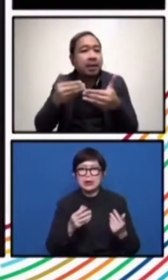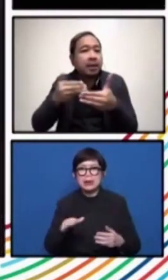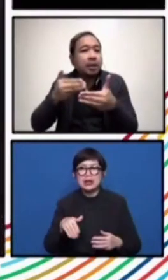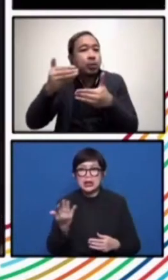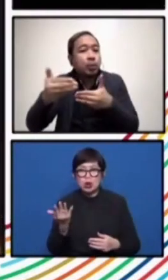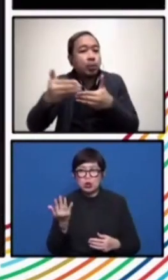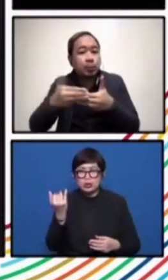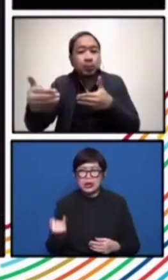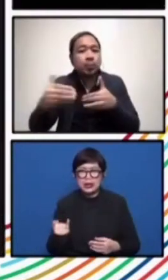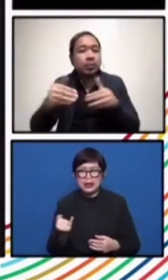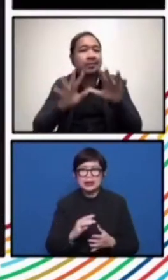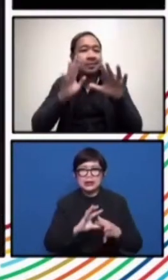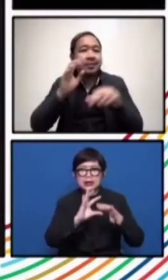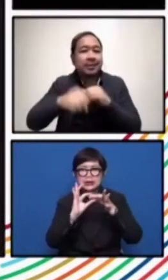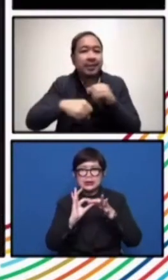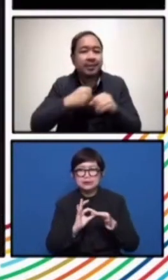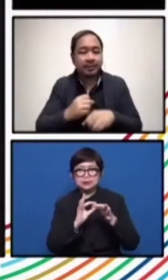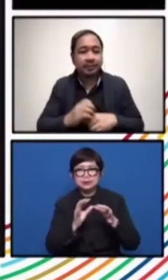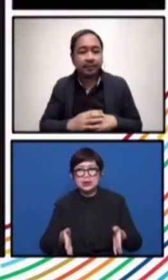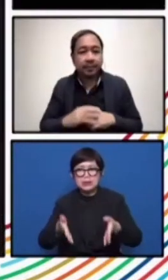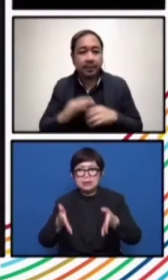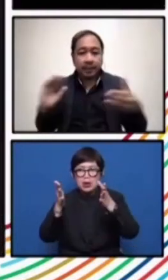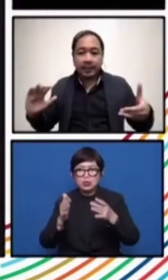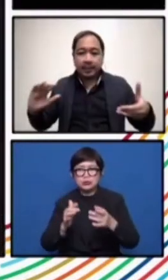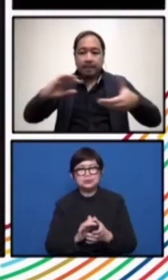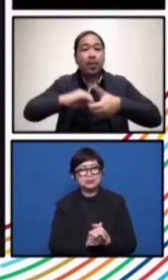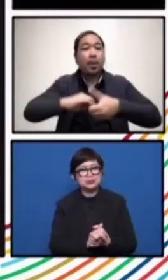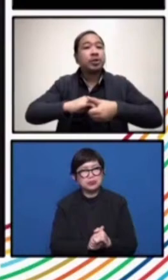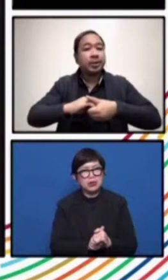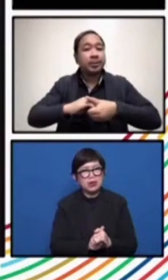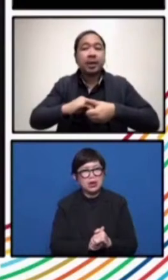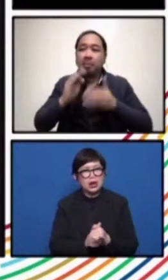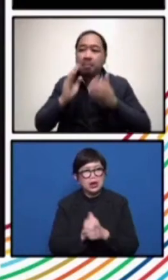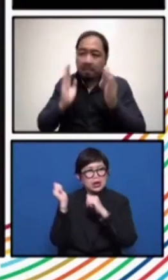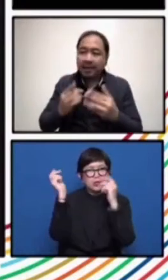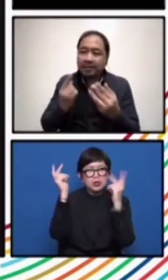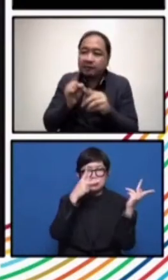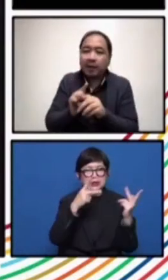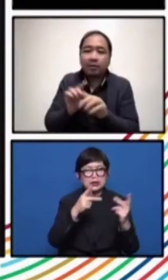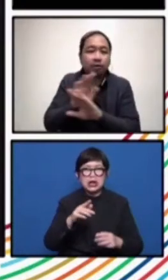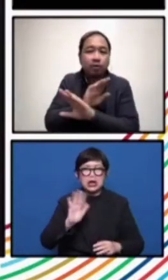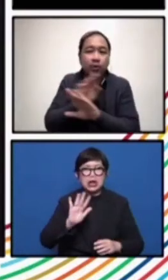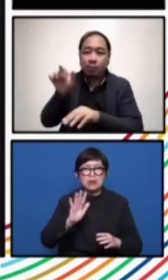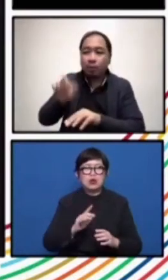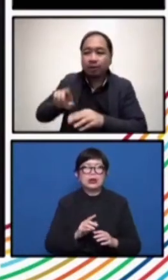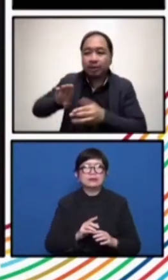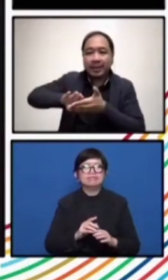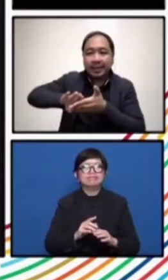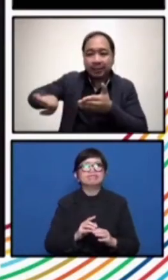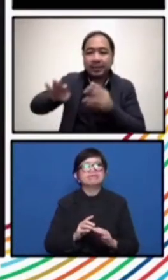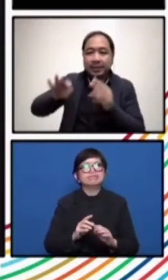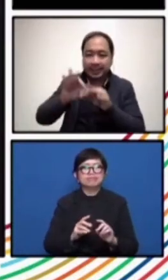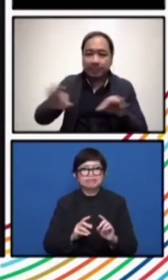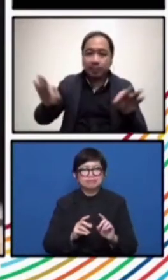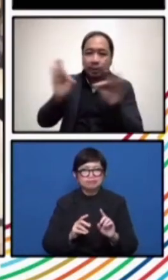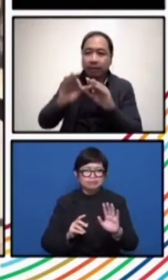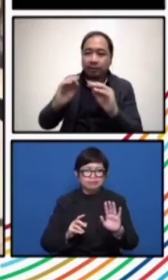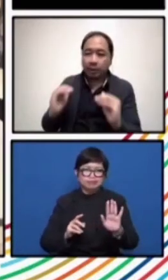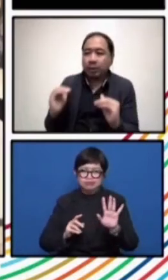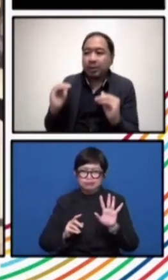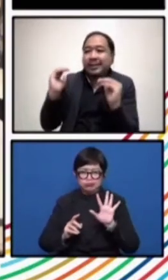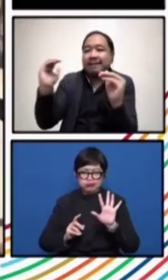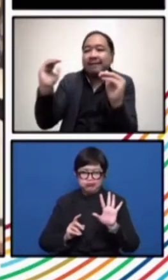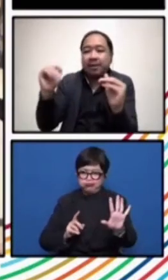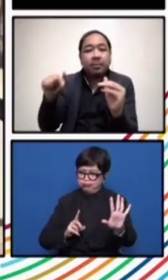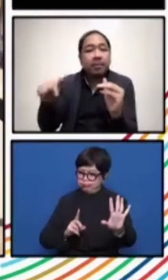the core of Levy of leave no one behind principles is key to progressing development for persons with disabilities in the post-covet